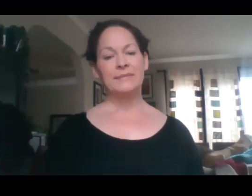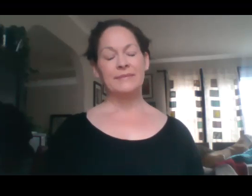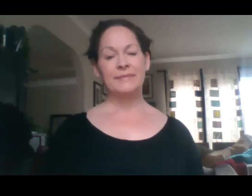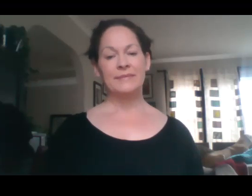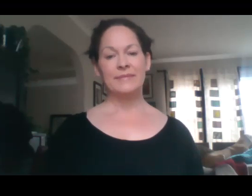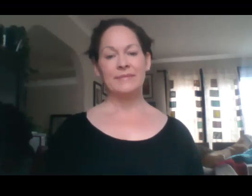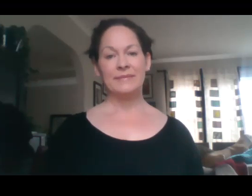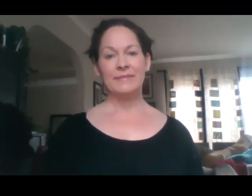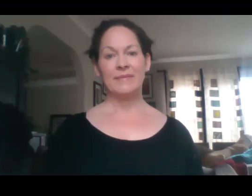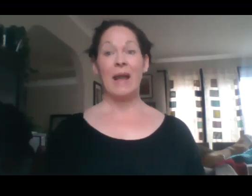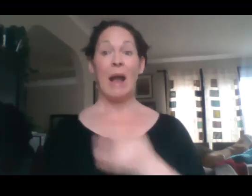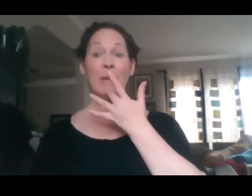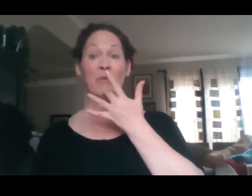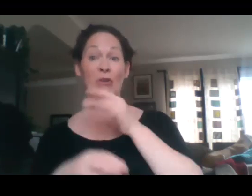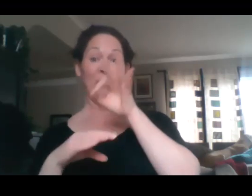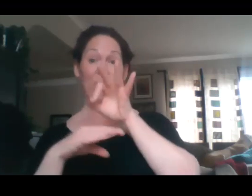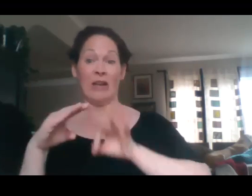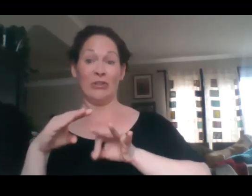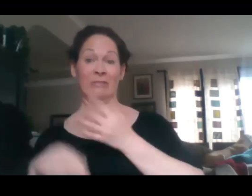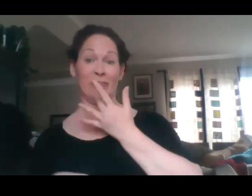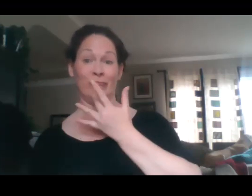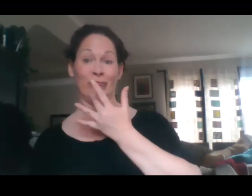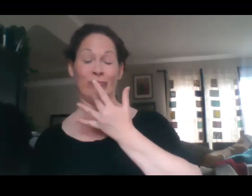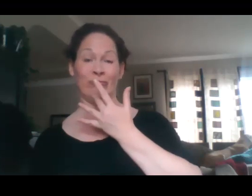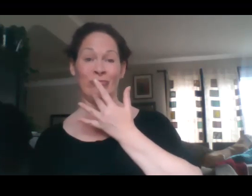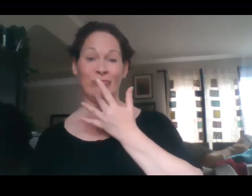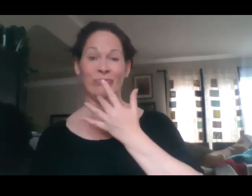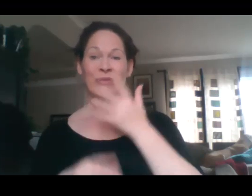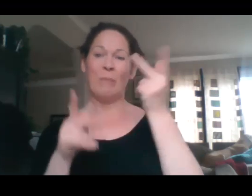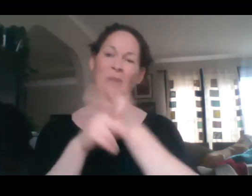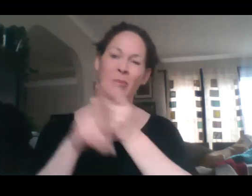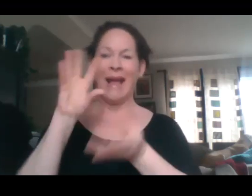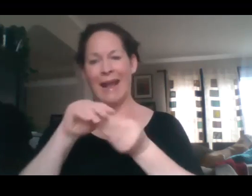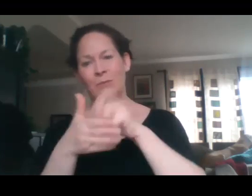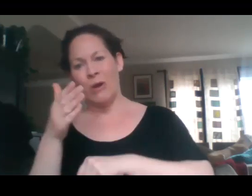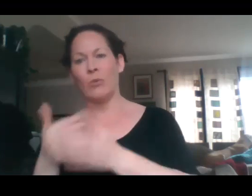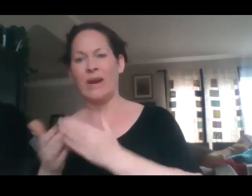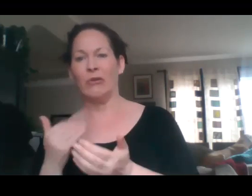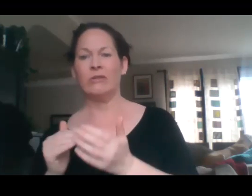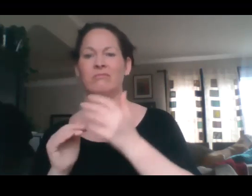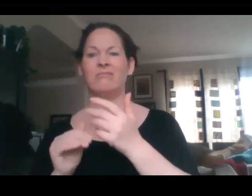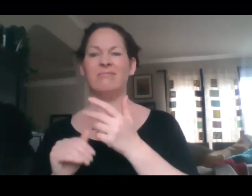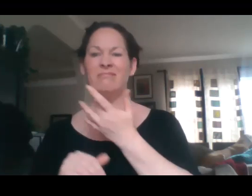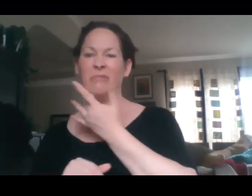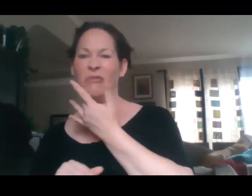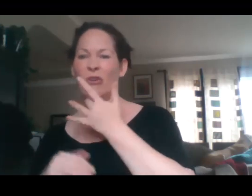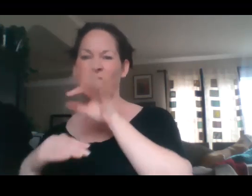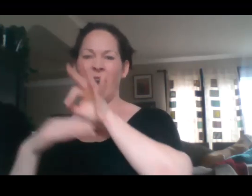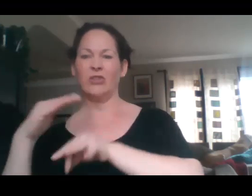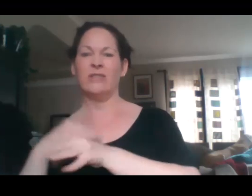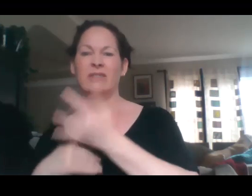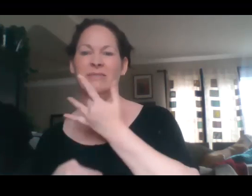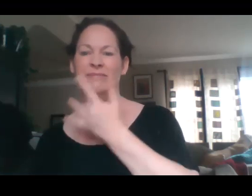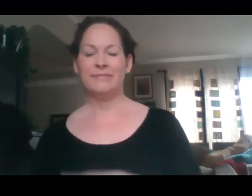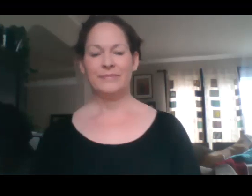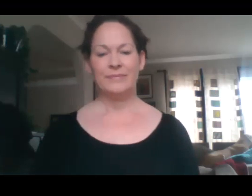I like the fractions because you get the fraction rules. You can multiply and add them and subtract them. And when we do polynomial type